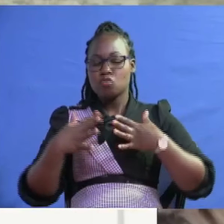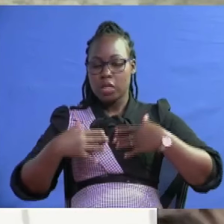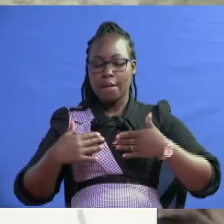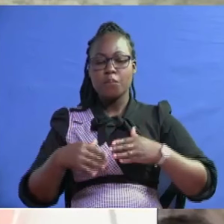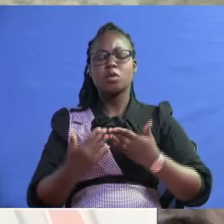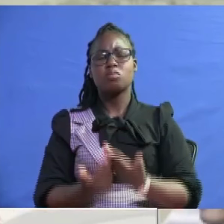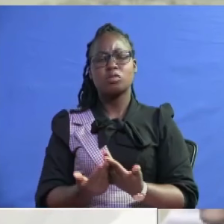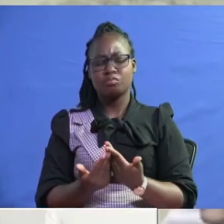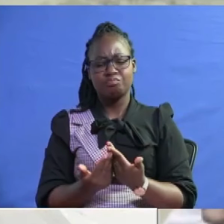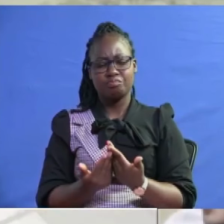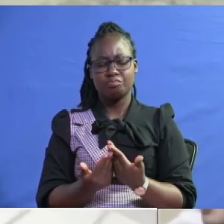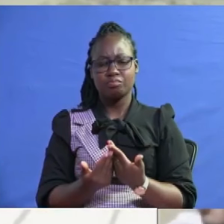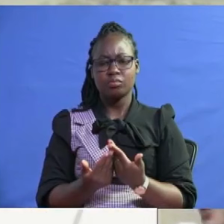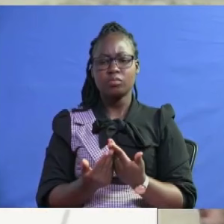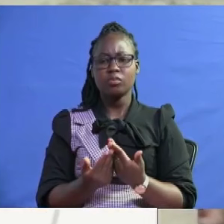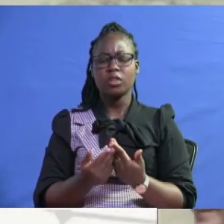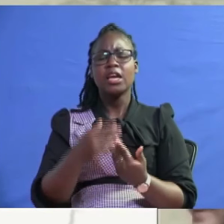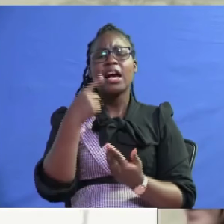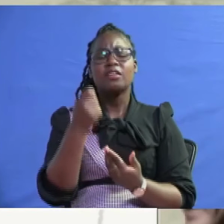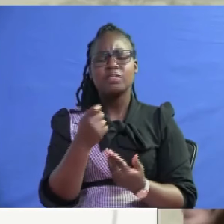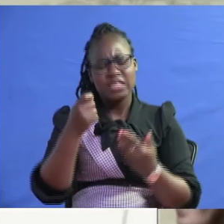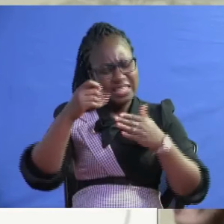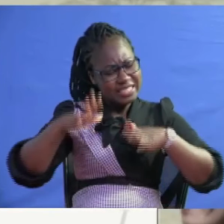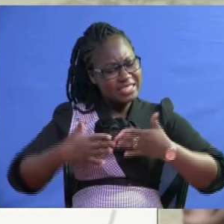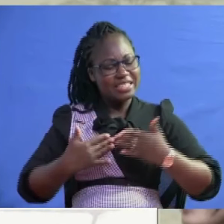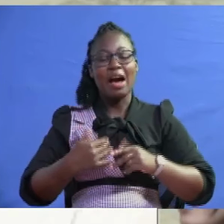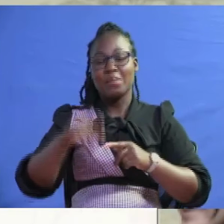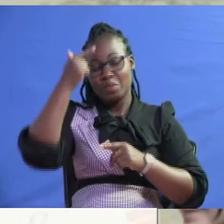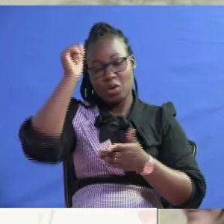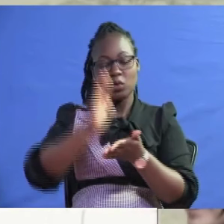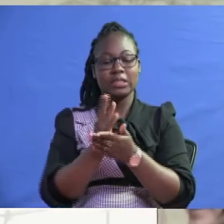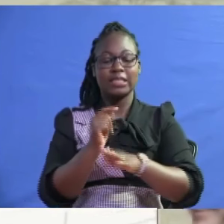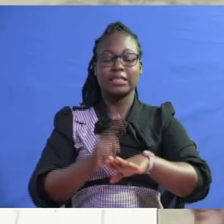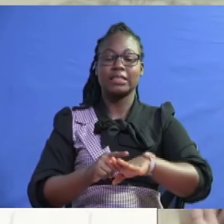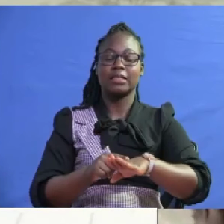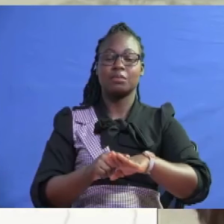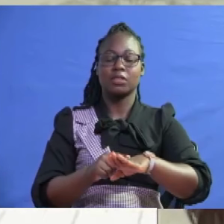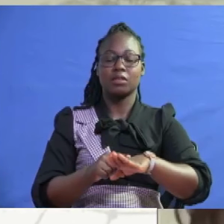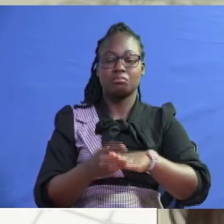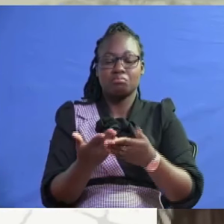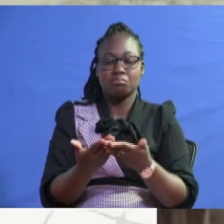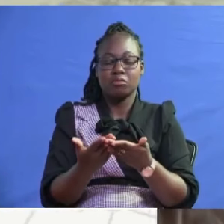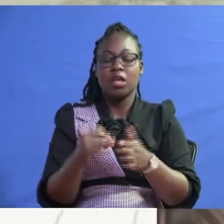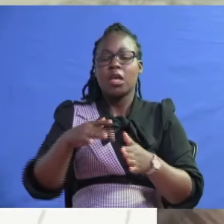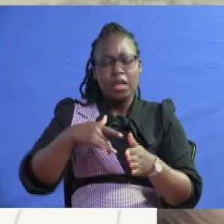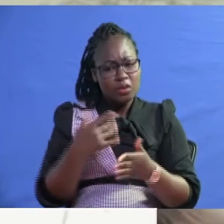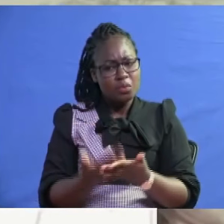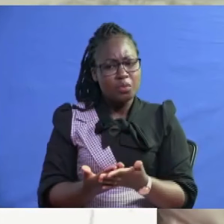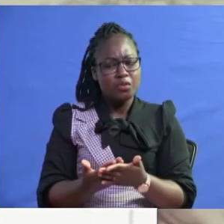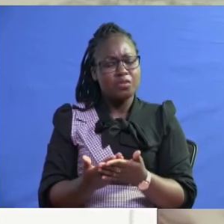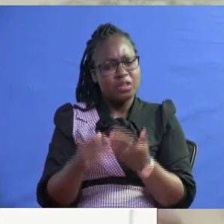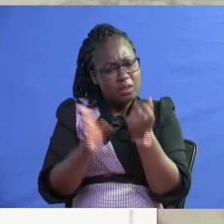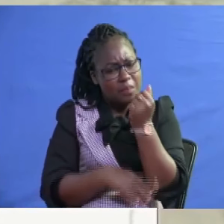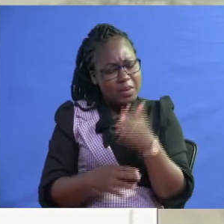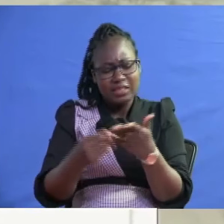they're very kind to us. It feels amazing because sometimes we feel not safe